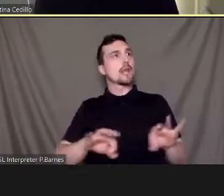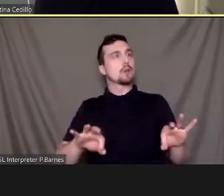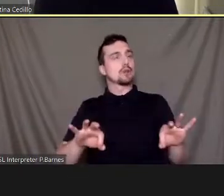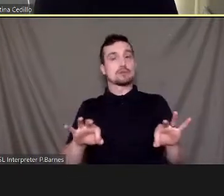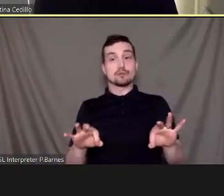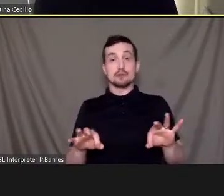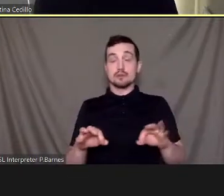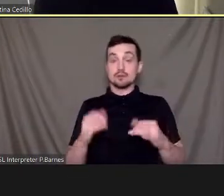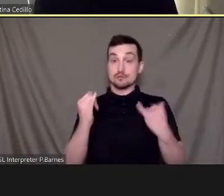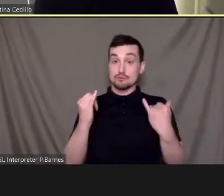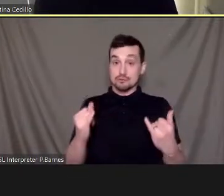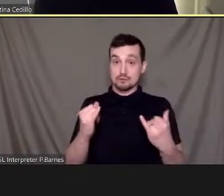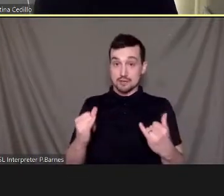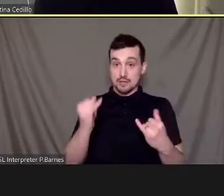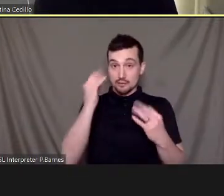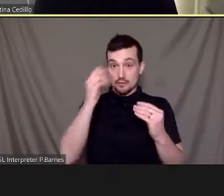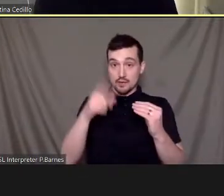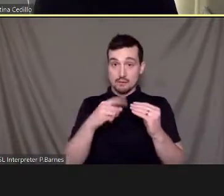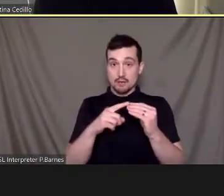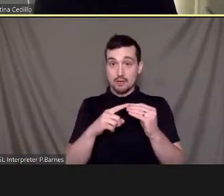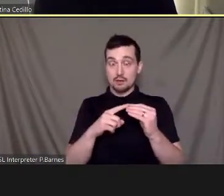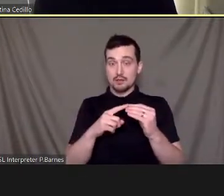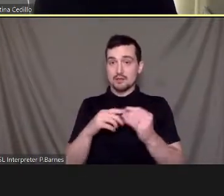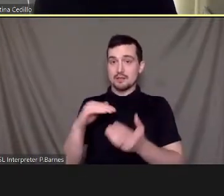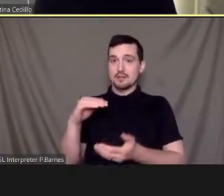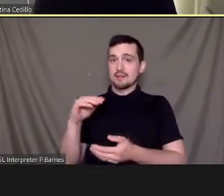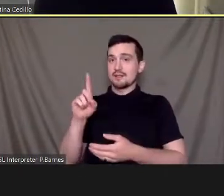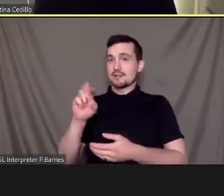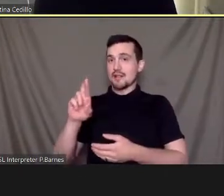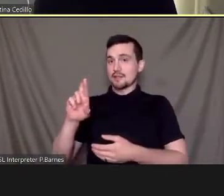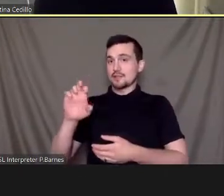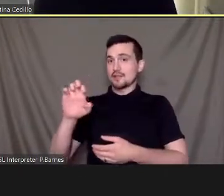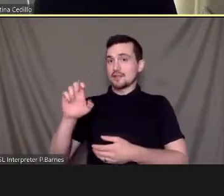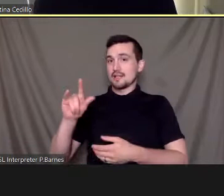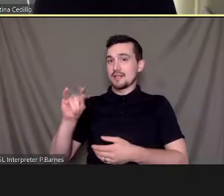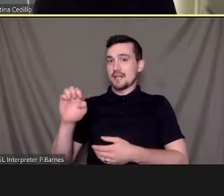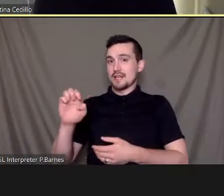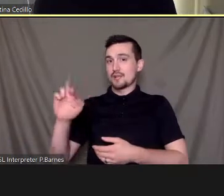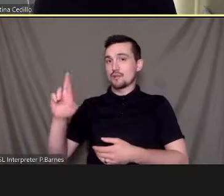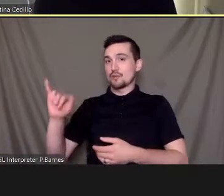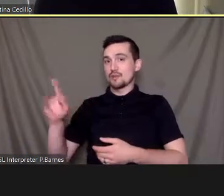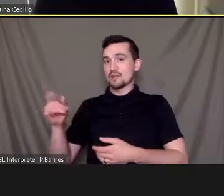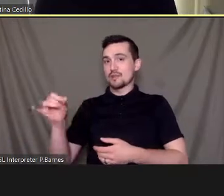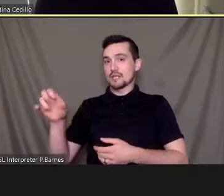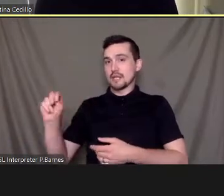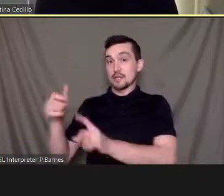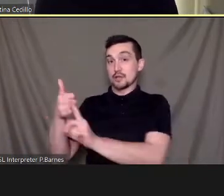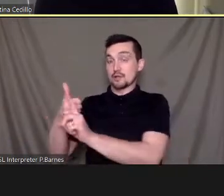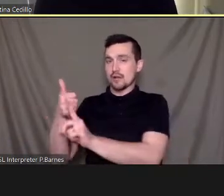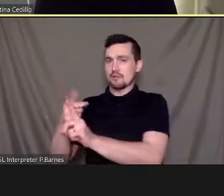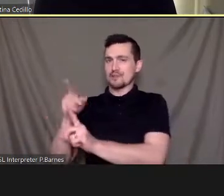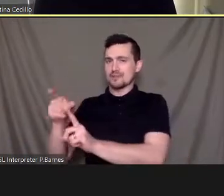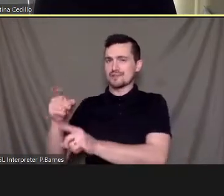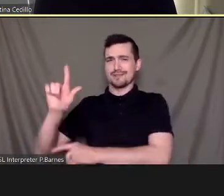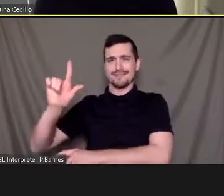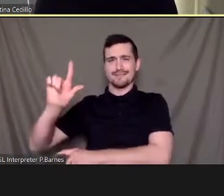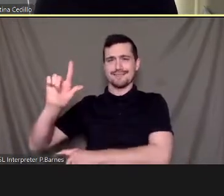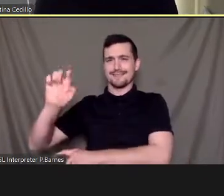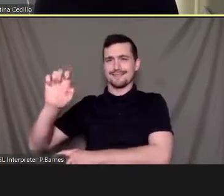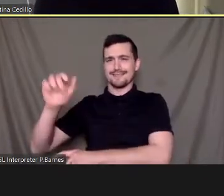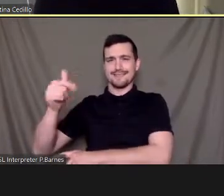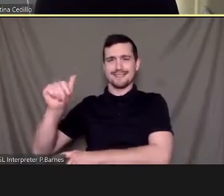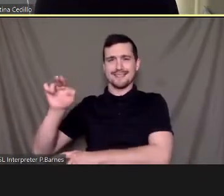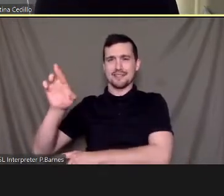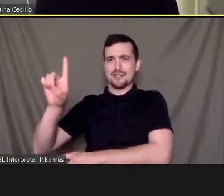of course, Dr. Elaine Richardson, of course, is a, to me, she's a legend, right, in our